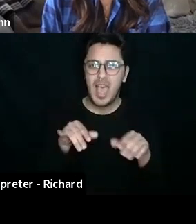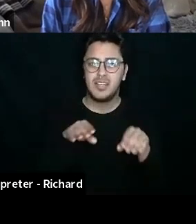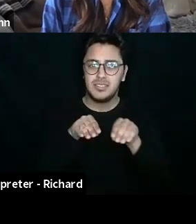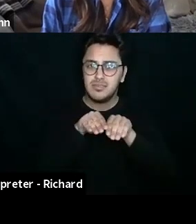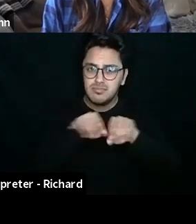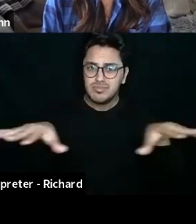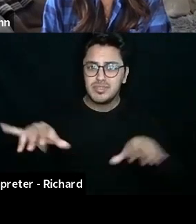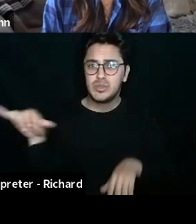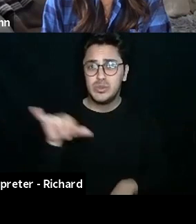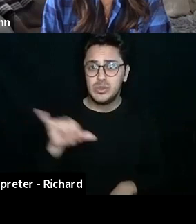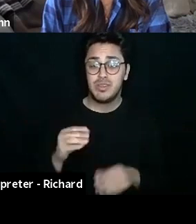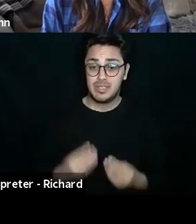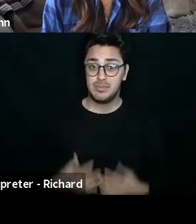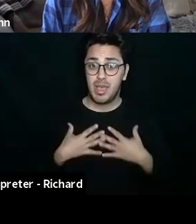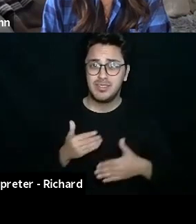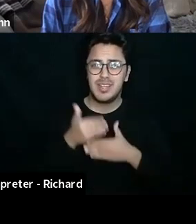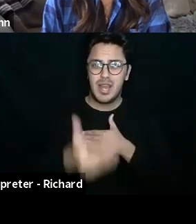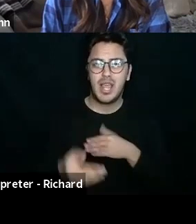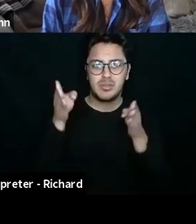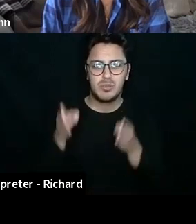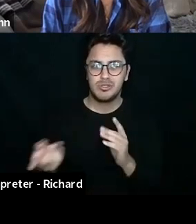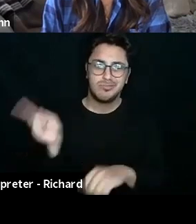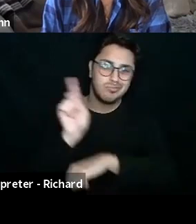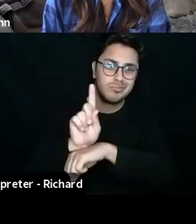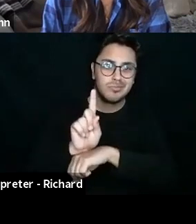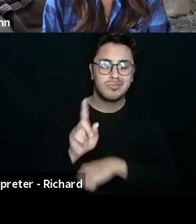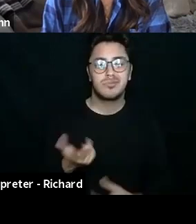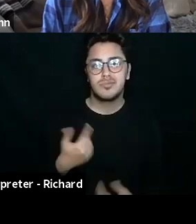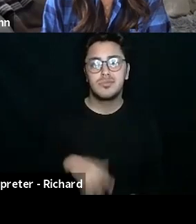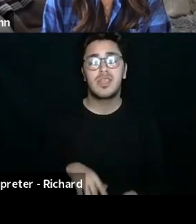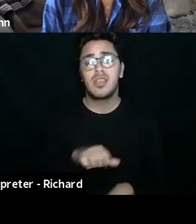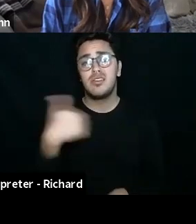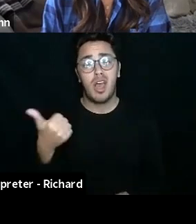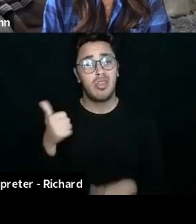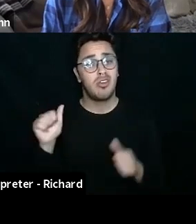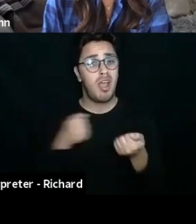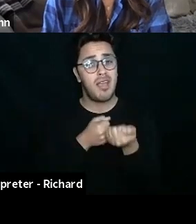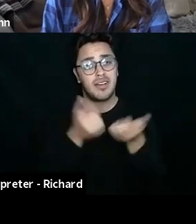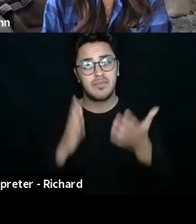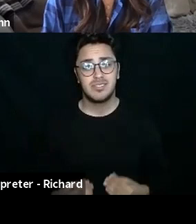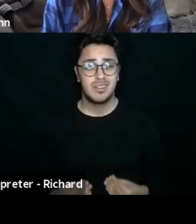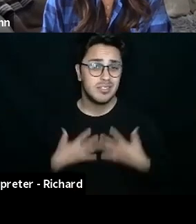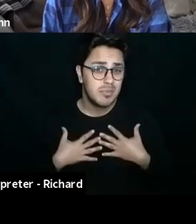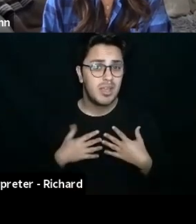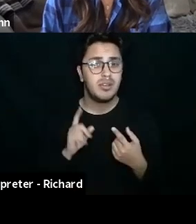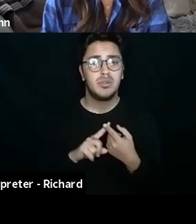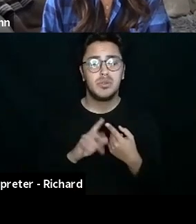then inspires the next person to come forward. And then there's other activists who are inspired to do,